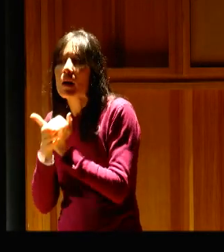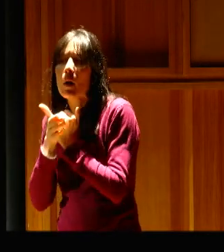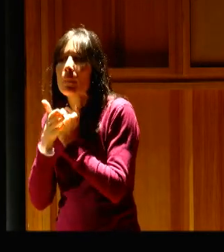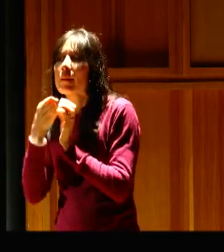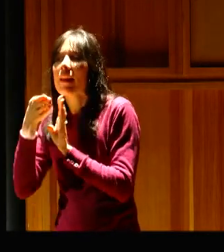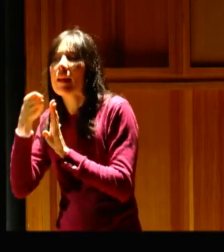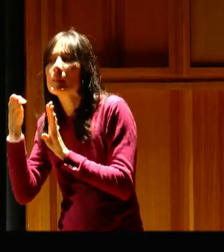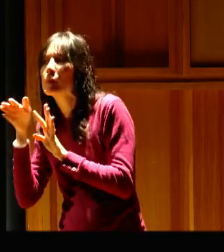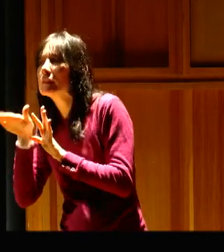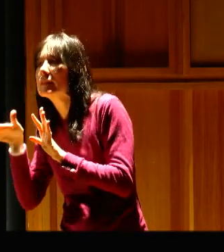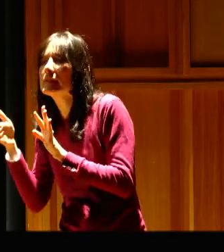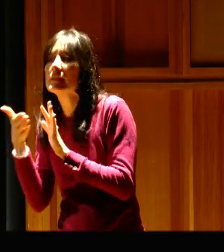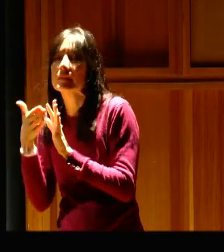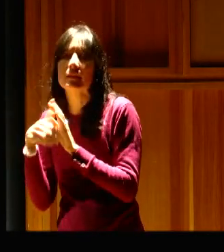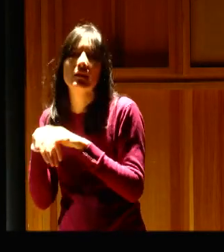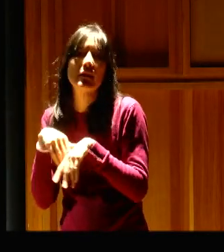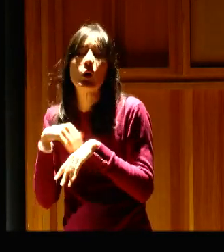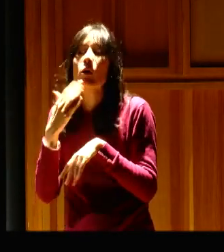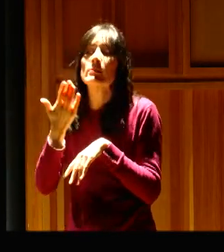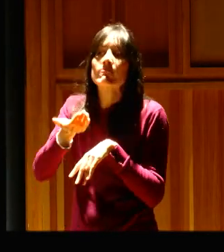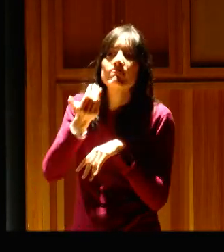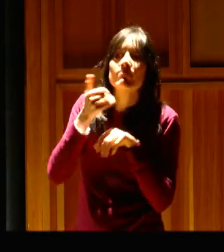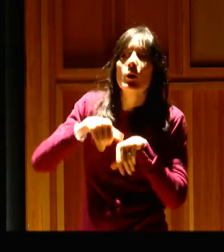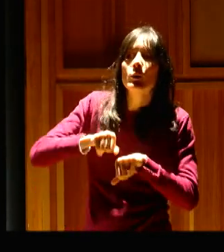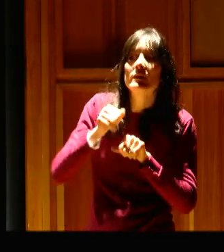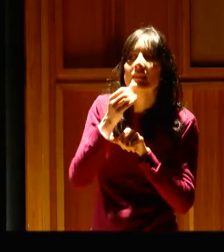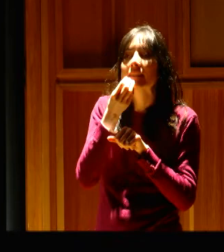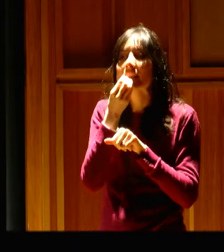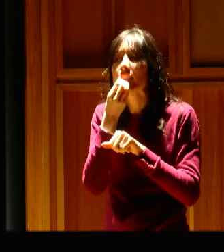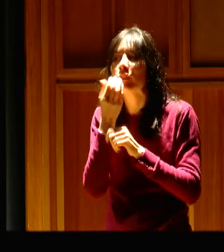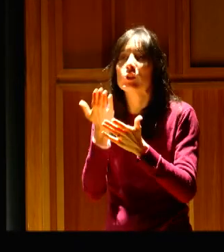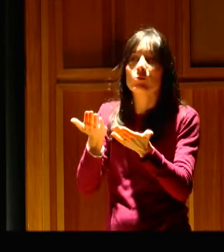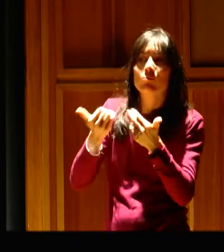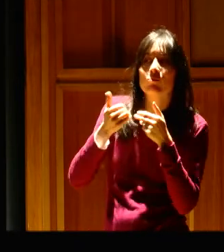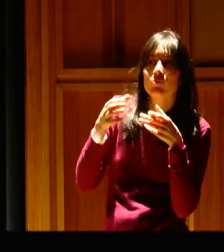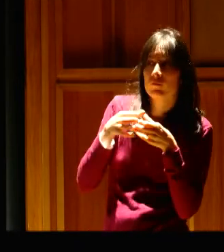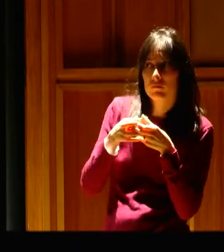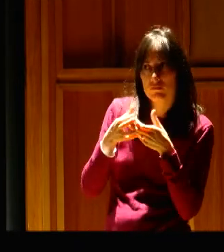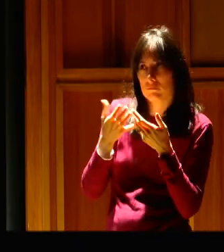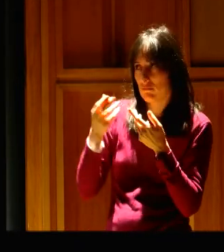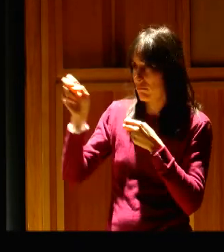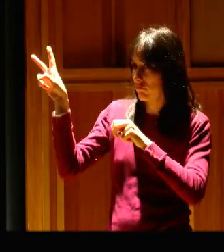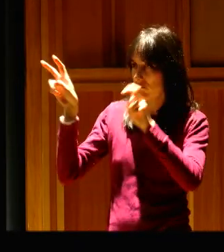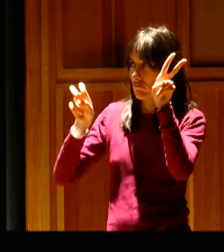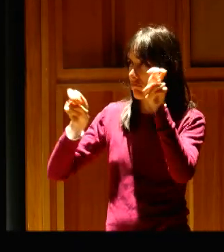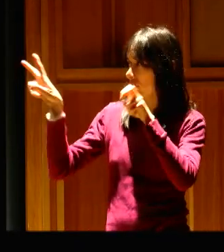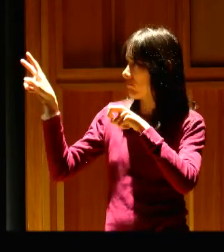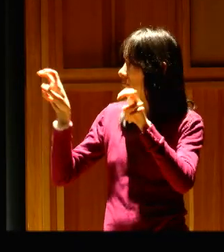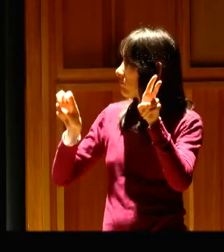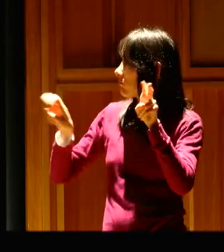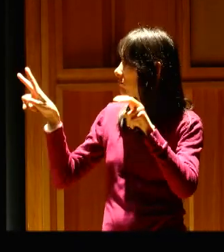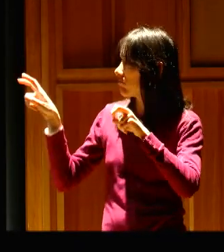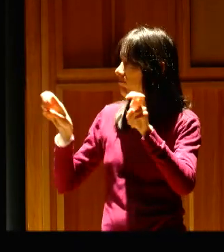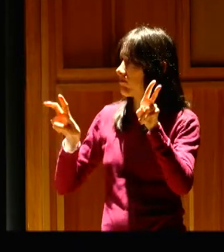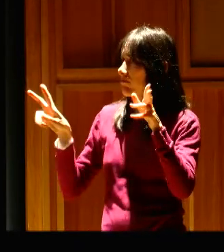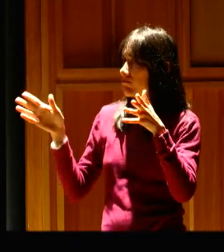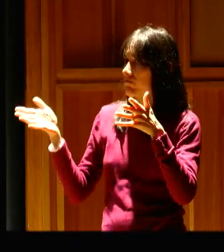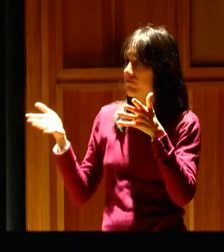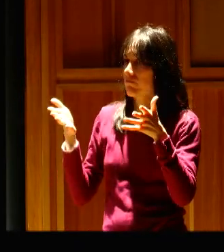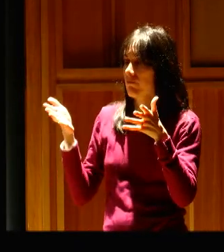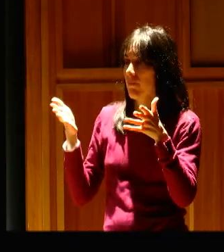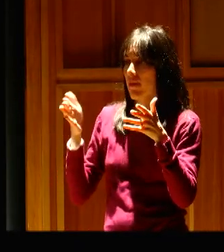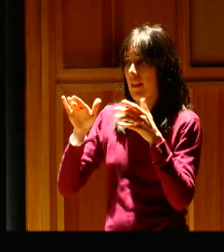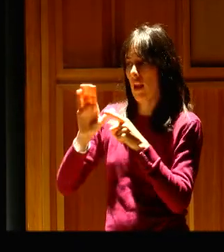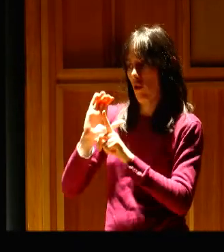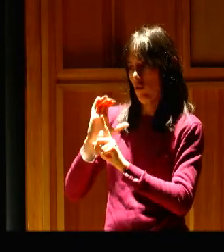there to come over for a Friday night dinner and celebrate your achievements. They're everywhere, and your cultural